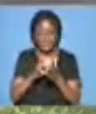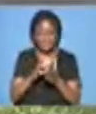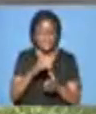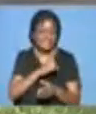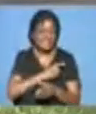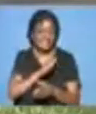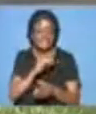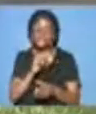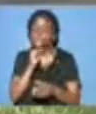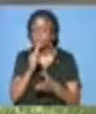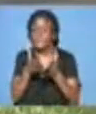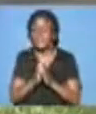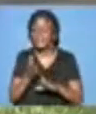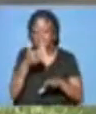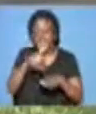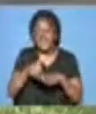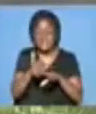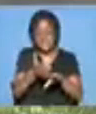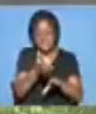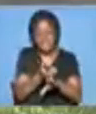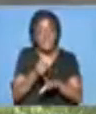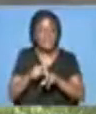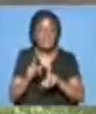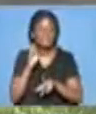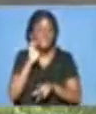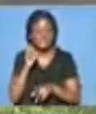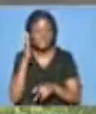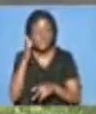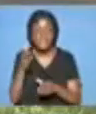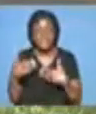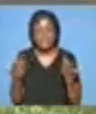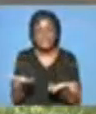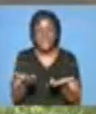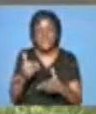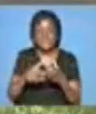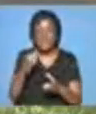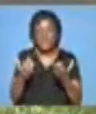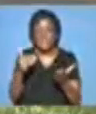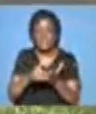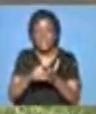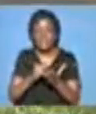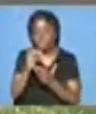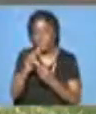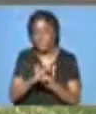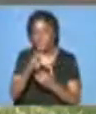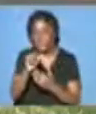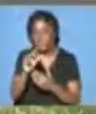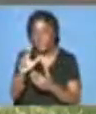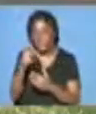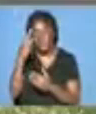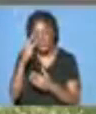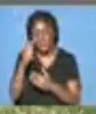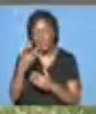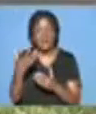but she will, however, appear in court again on November 23rd for service of a voluntary bill of indictment. For the Bahamas